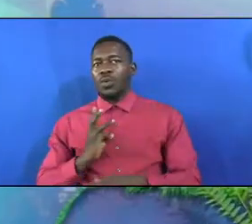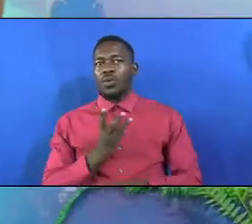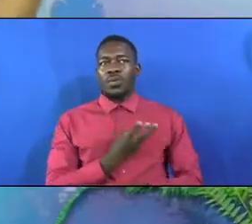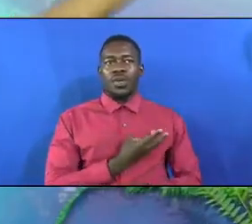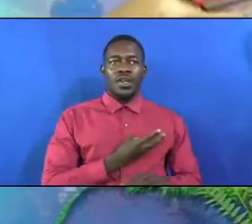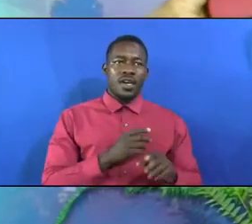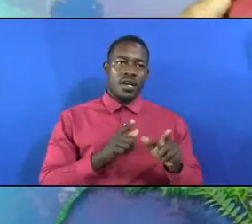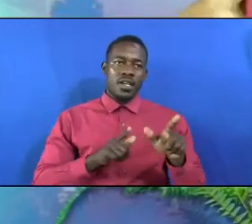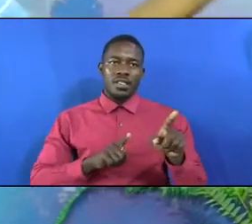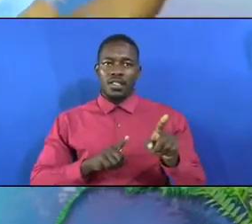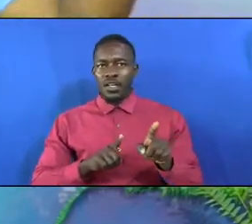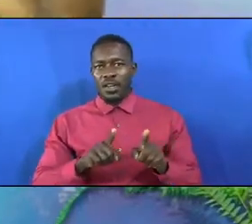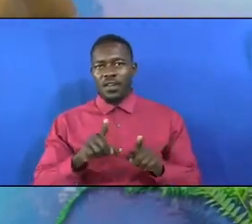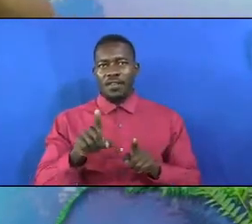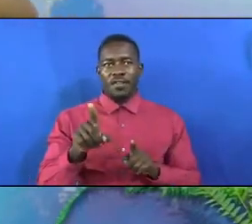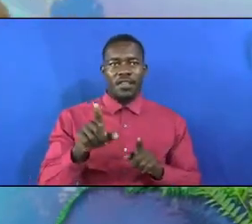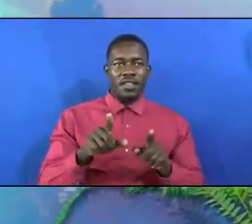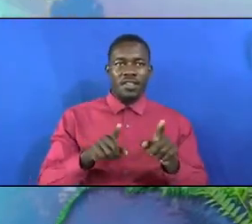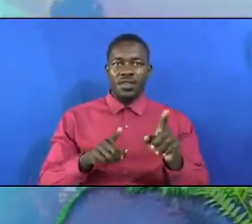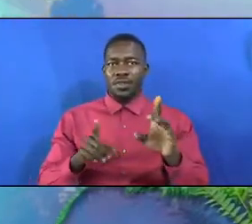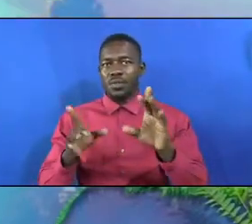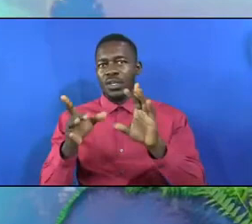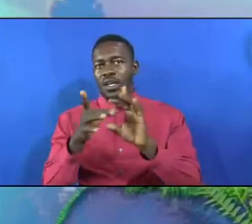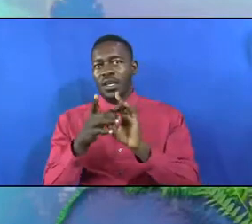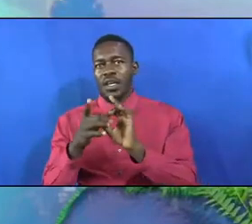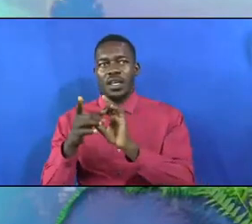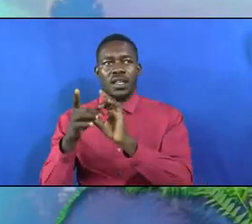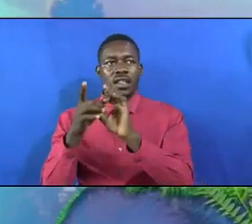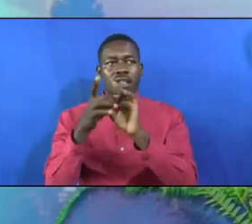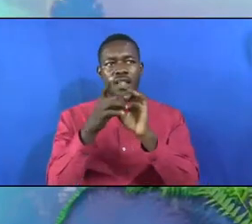measure, we are traveling